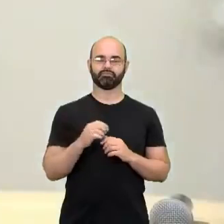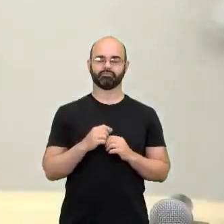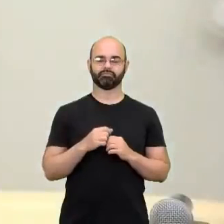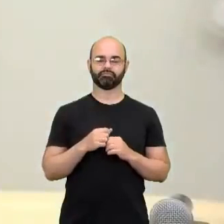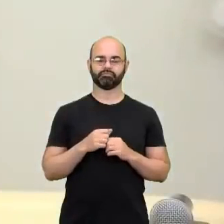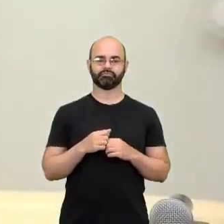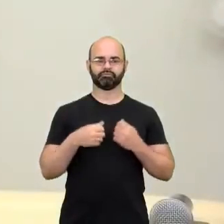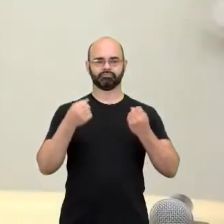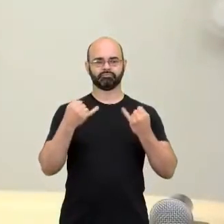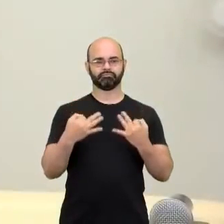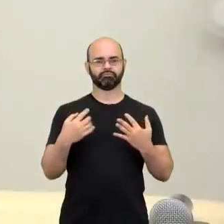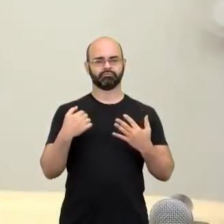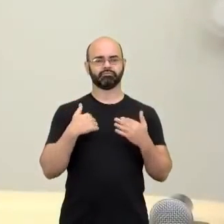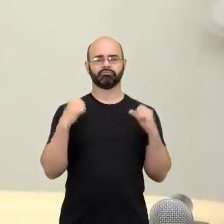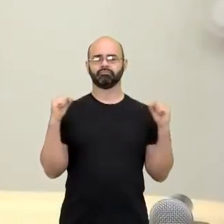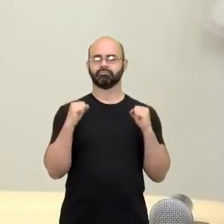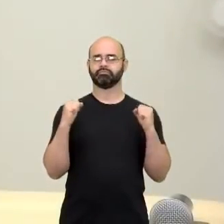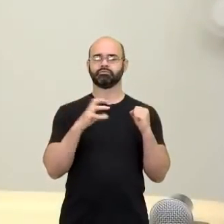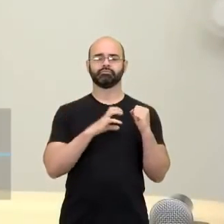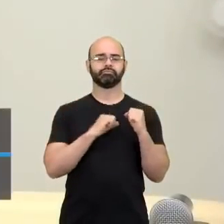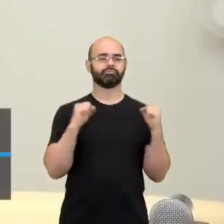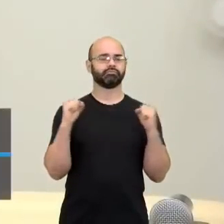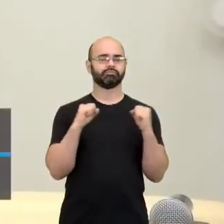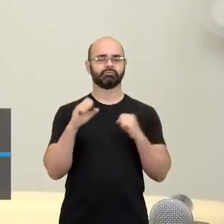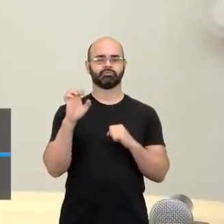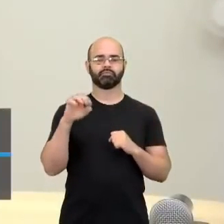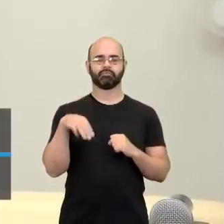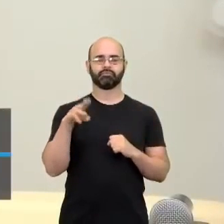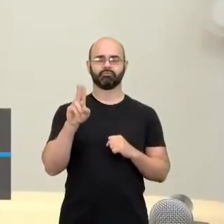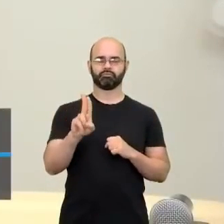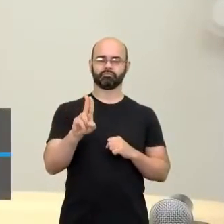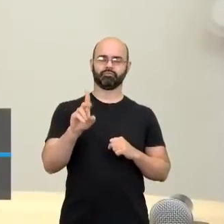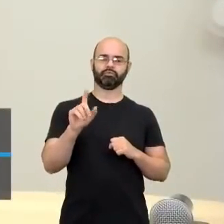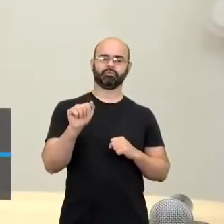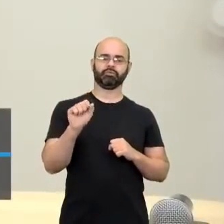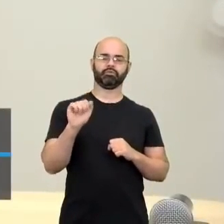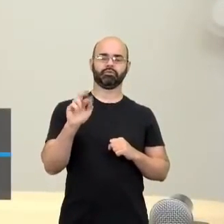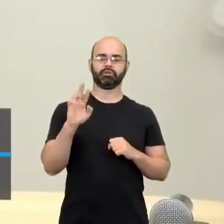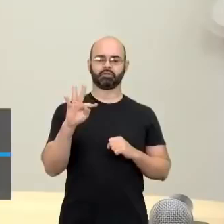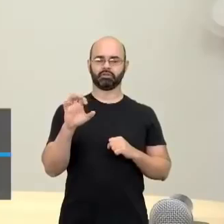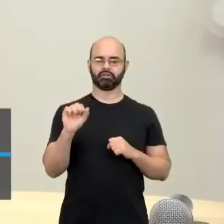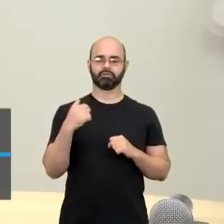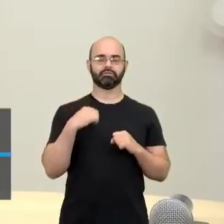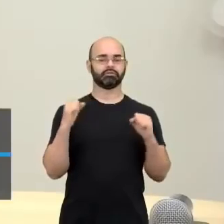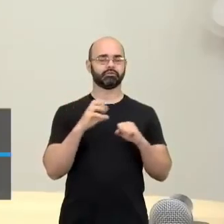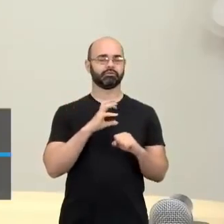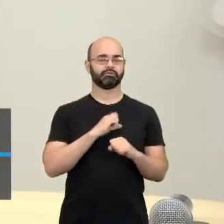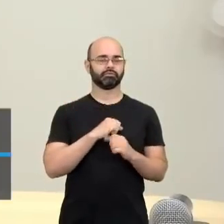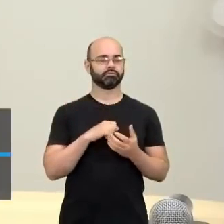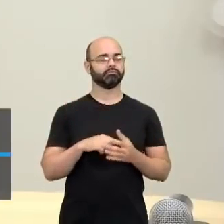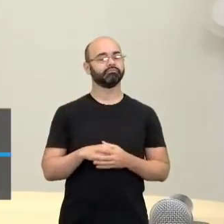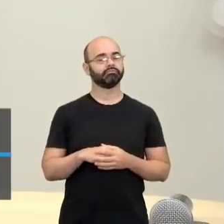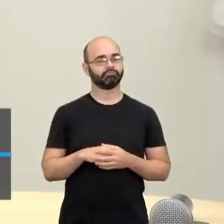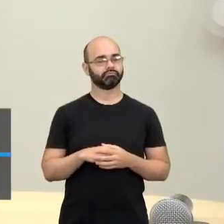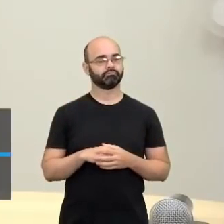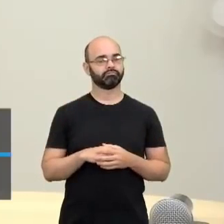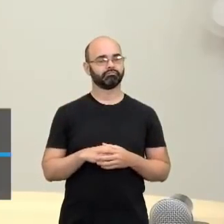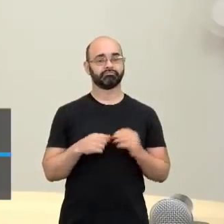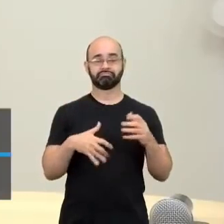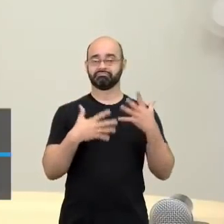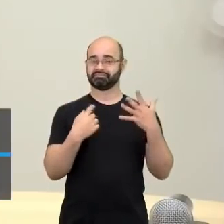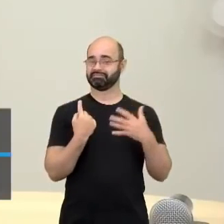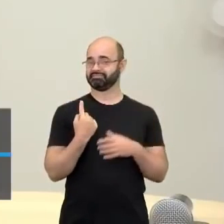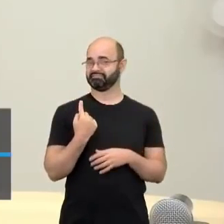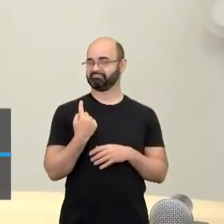And I love Embu das Artes. It's a tourist city. And yeah, that's what we have